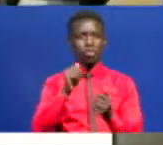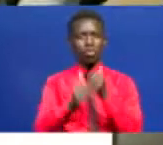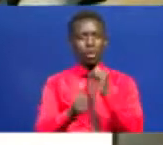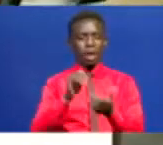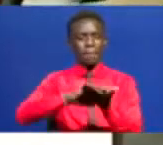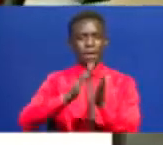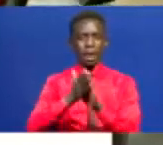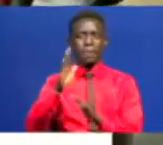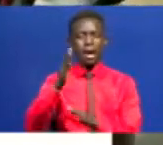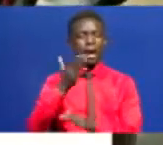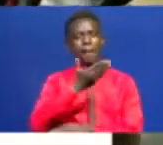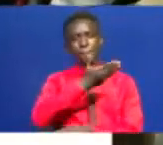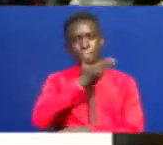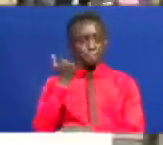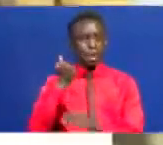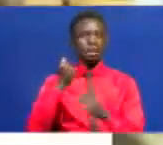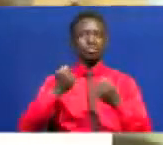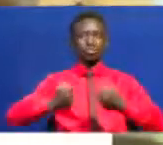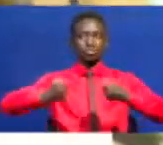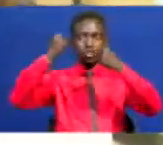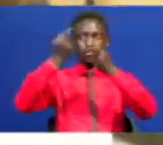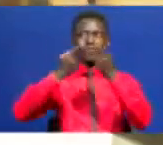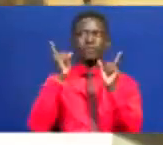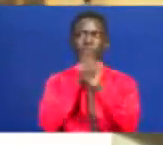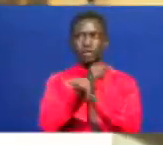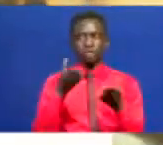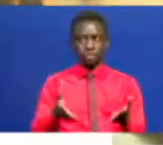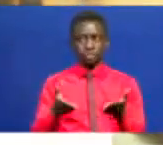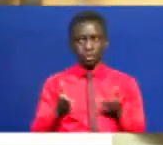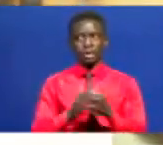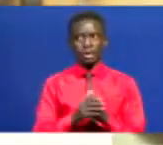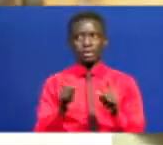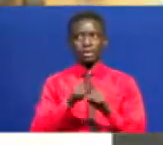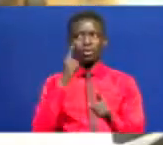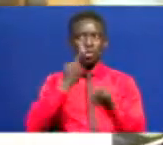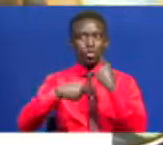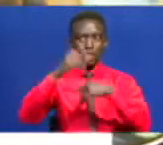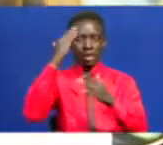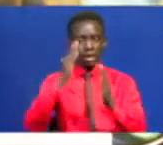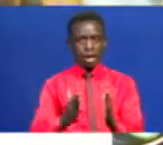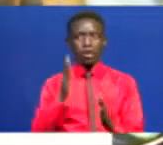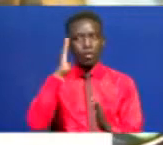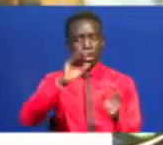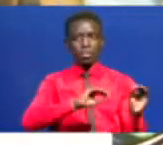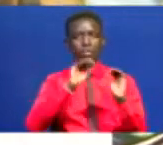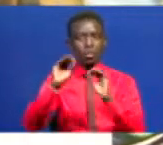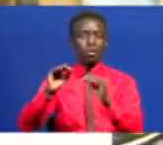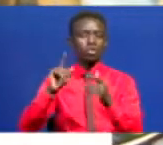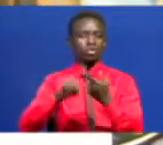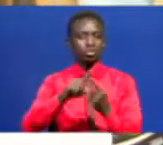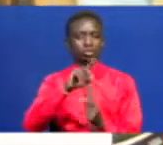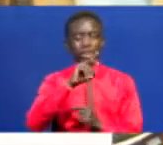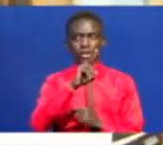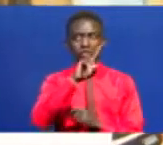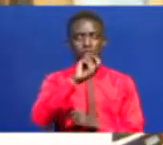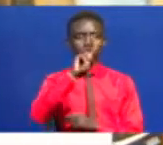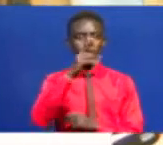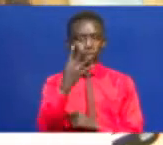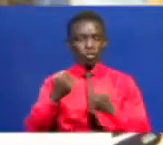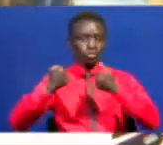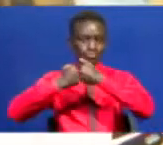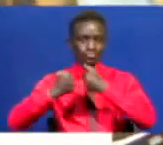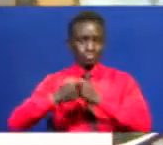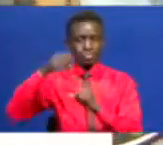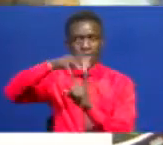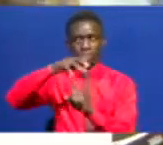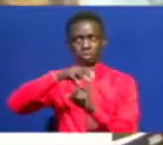20 Trophy finish to date. The winners of the tournament will be promoted to the Under 20 Championship in 2021. The World Rugby Under